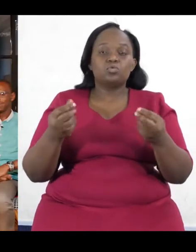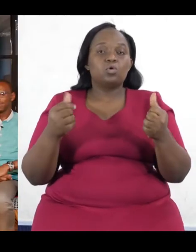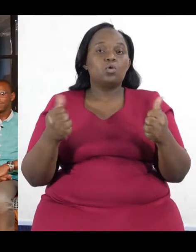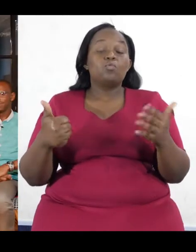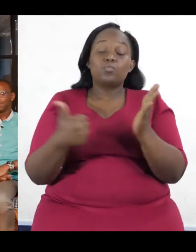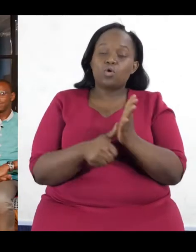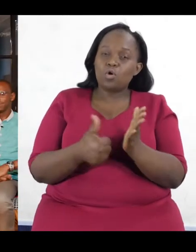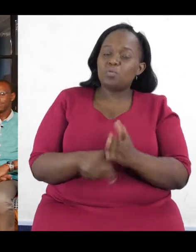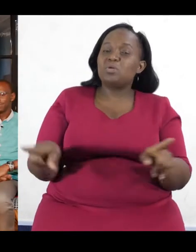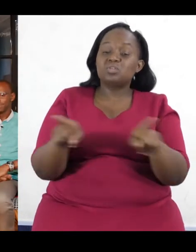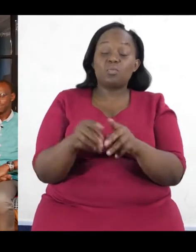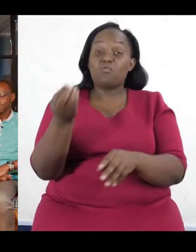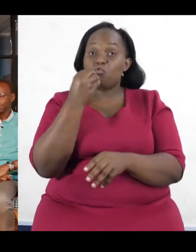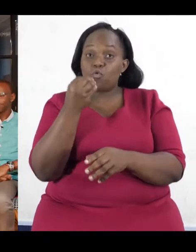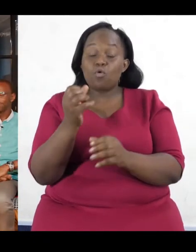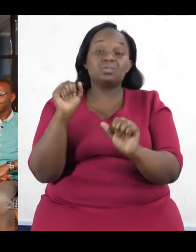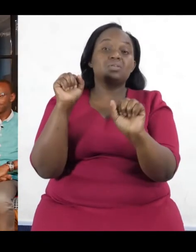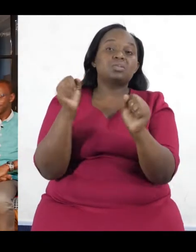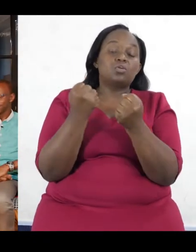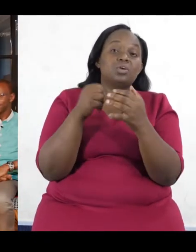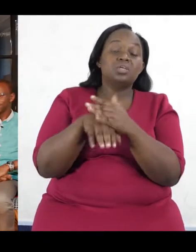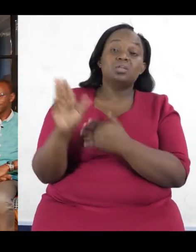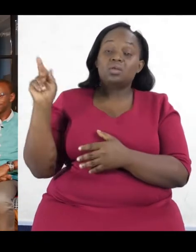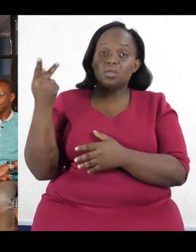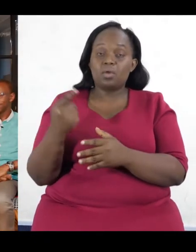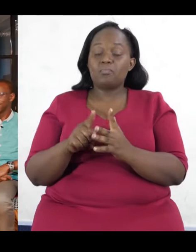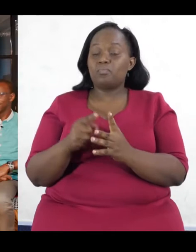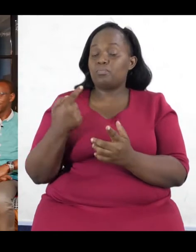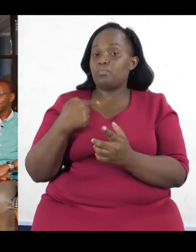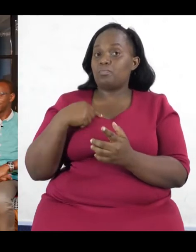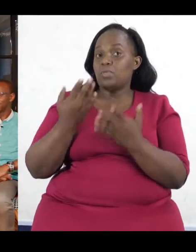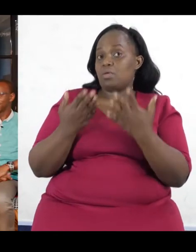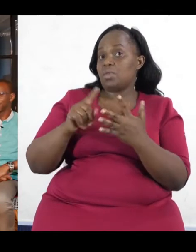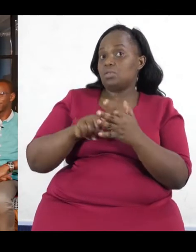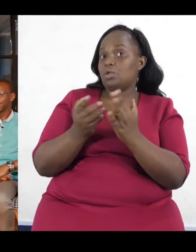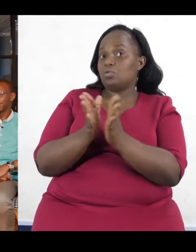this country. Now let's speak to President Kenyatta. So maybe I can begin with